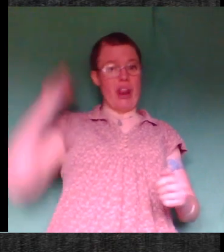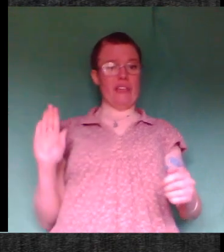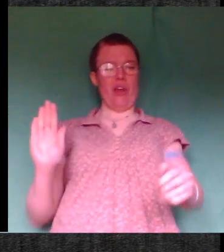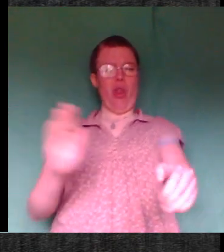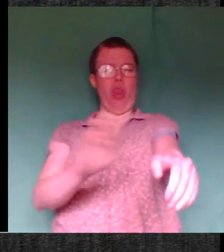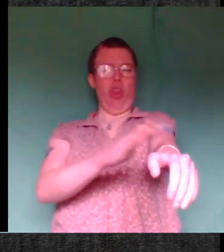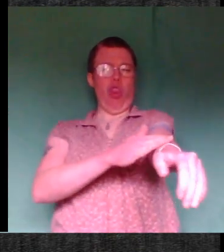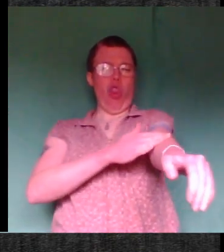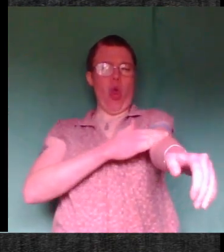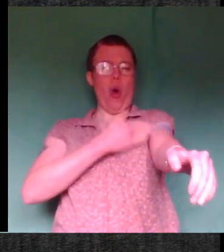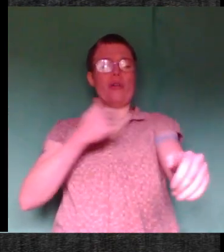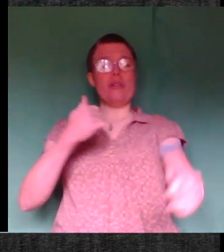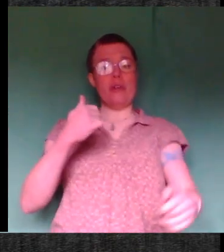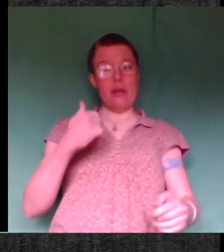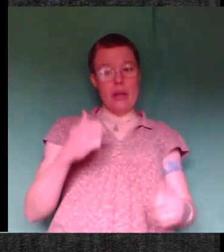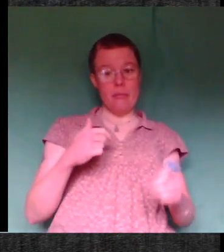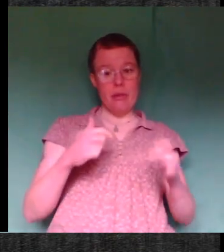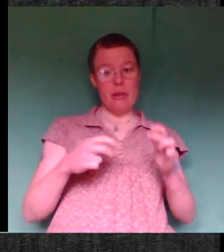141.80.